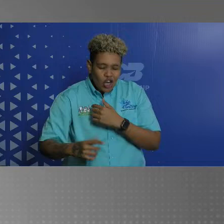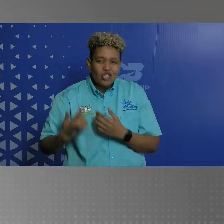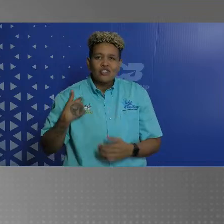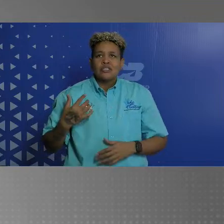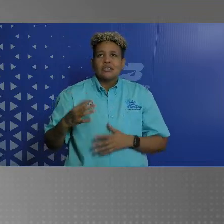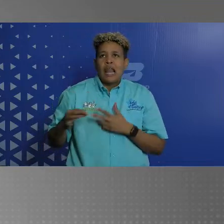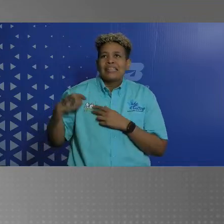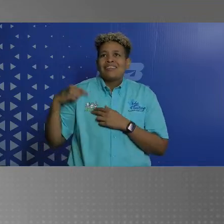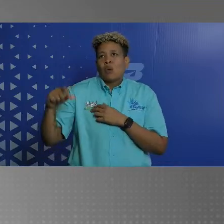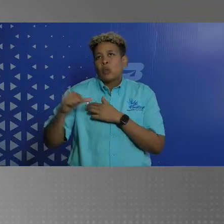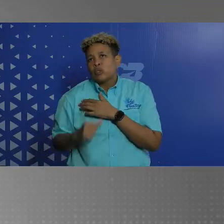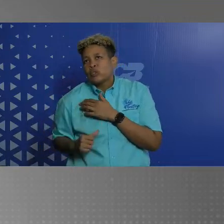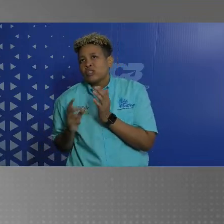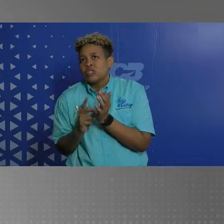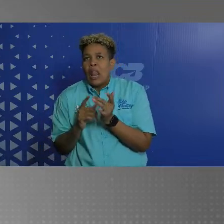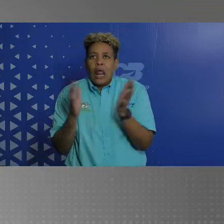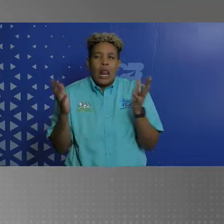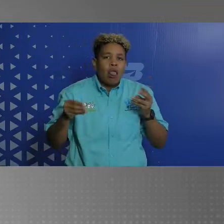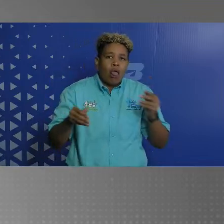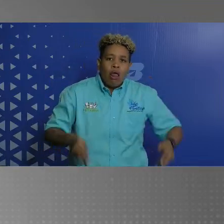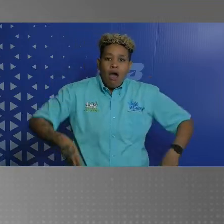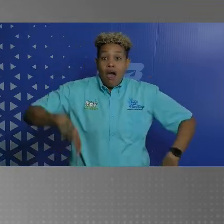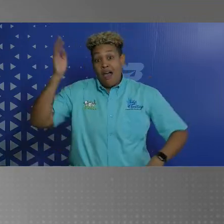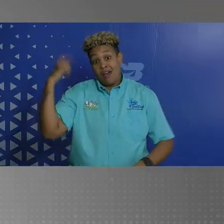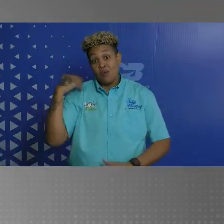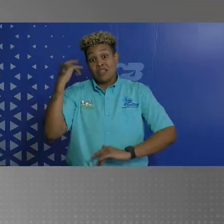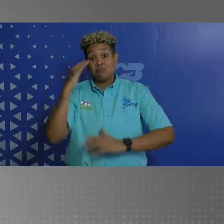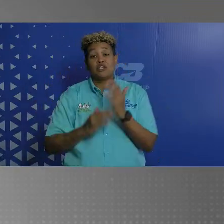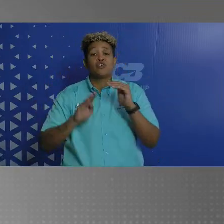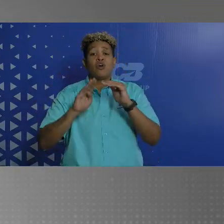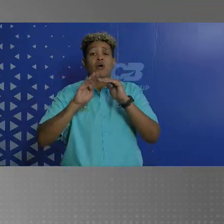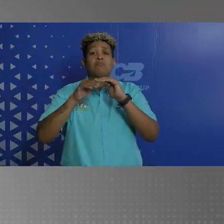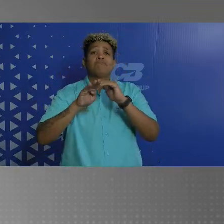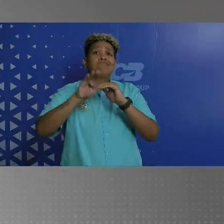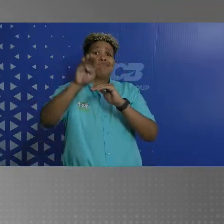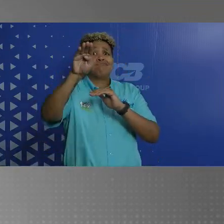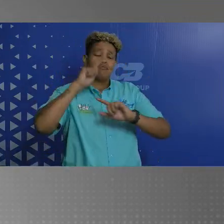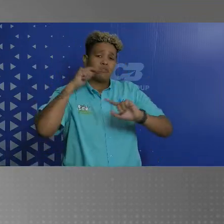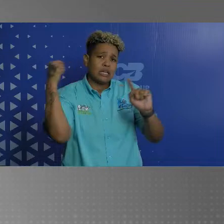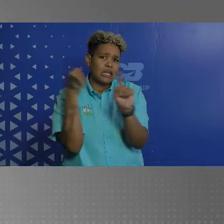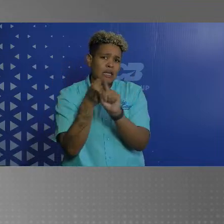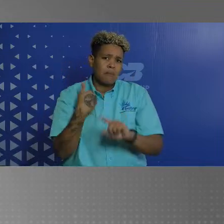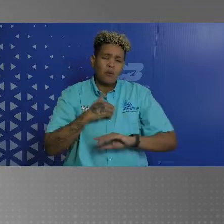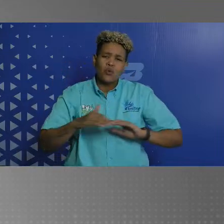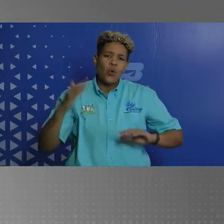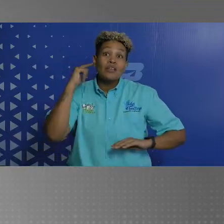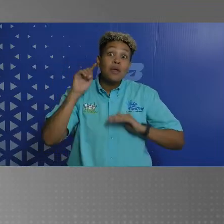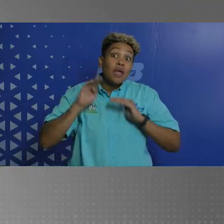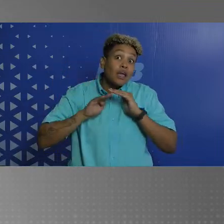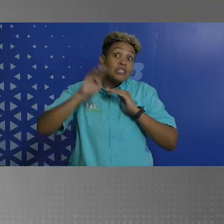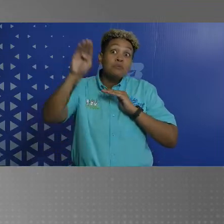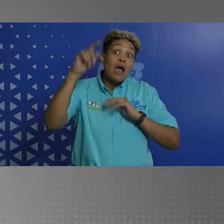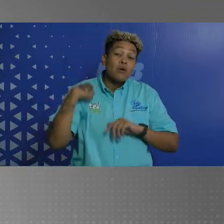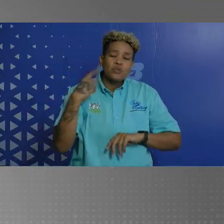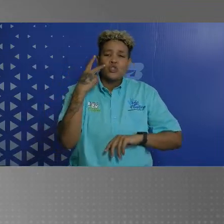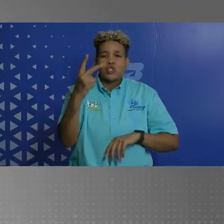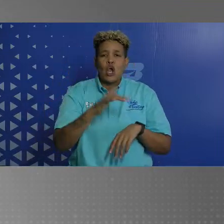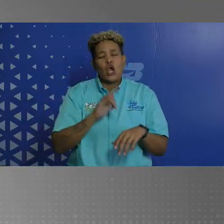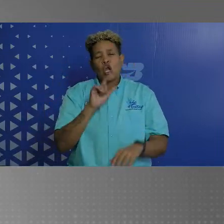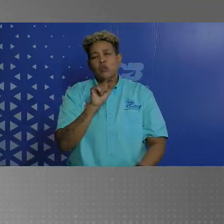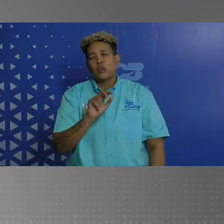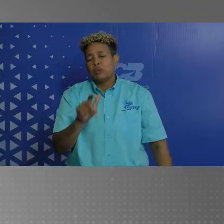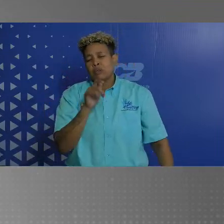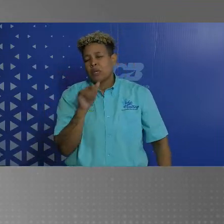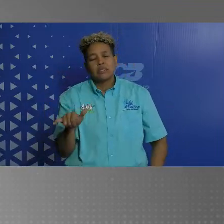surgeries, etc. So while we expect that there will be some inflationary impact, we do not expect the spike that we saw in early